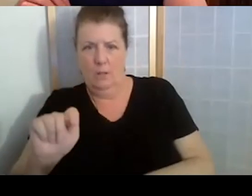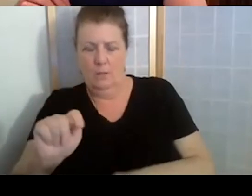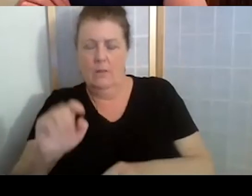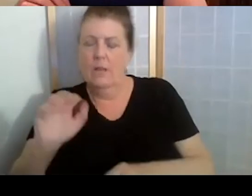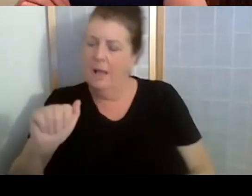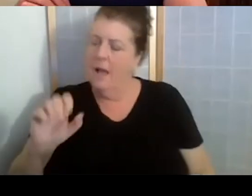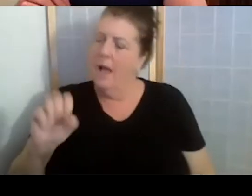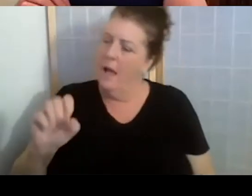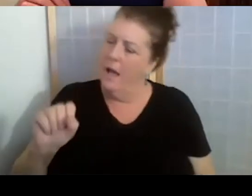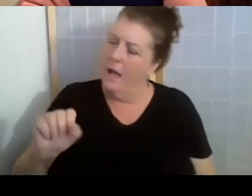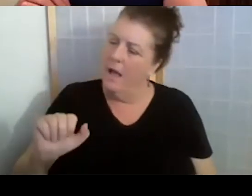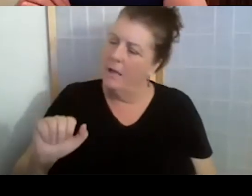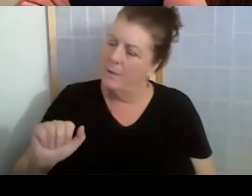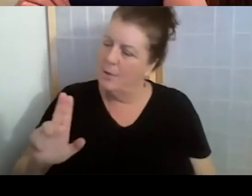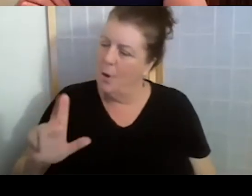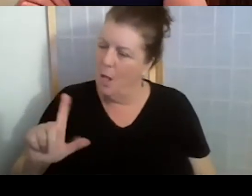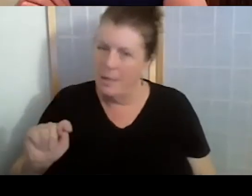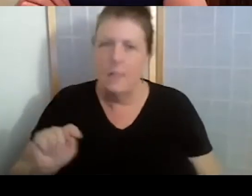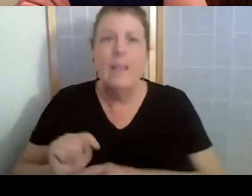That's its own process.